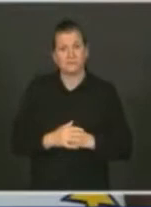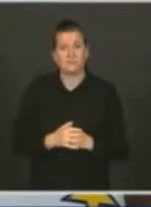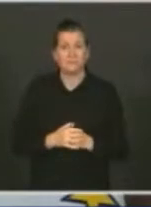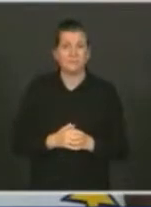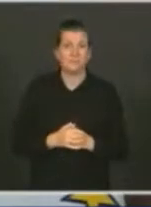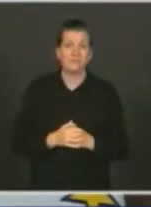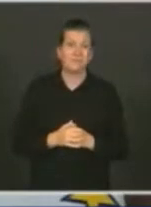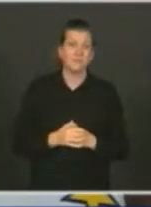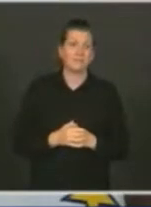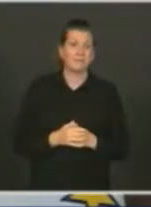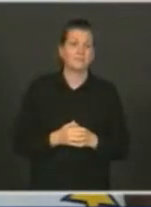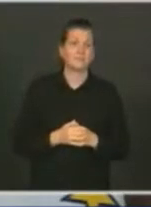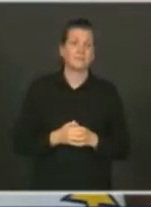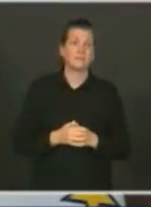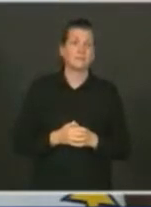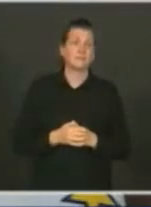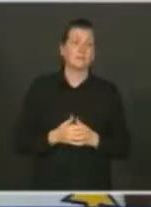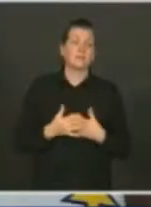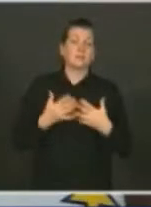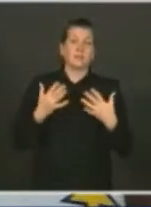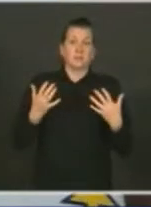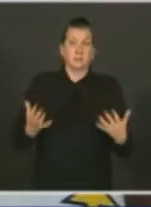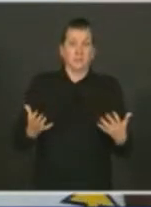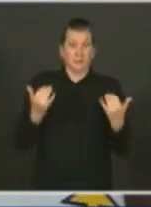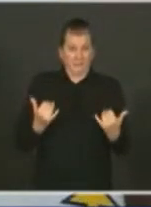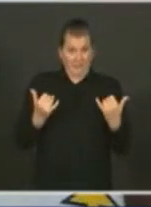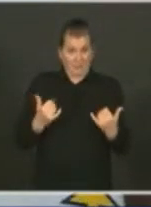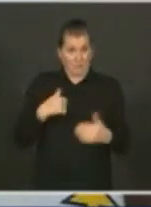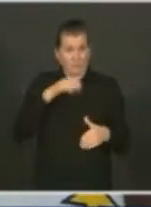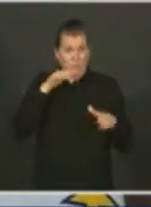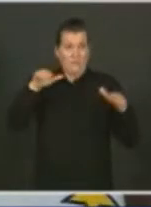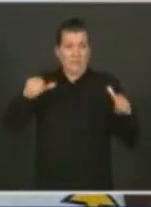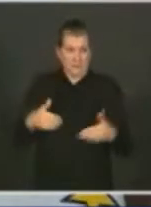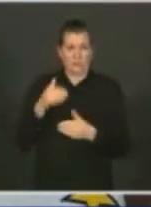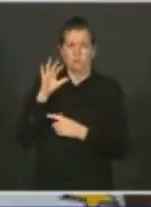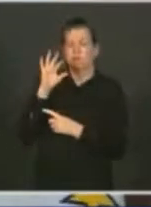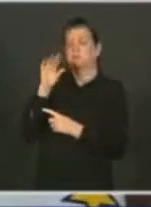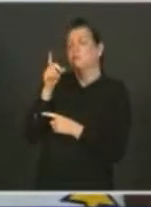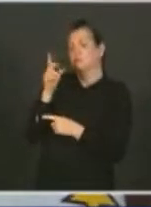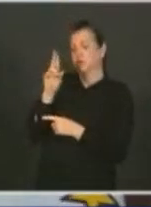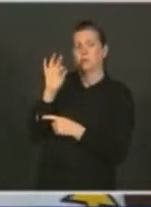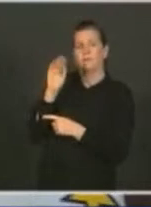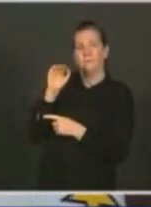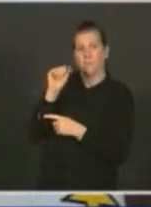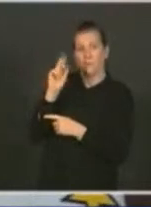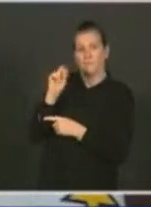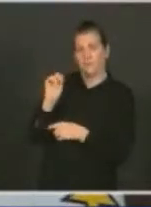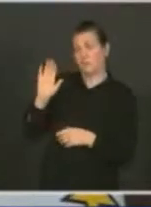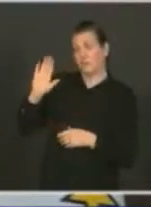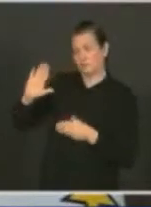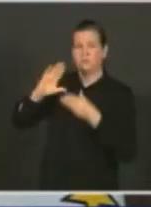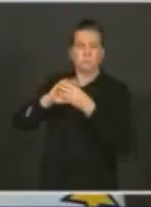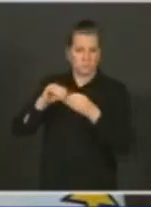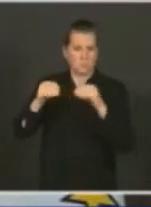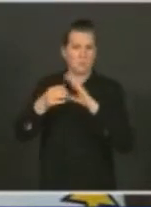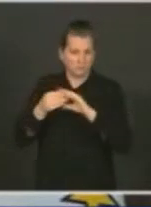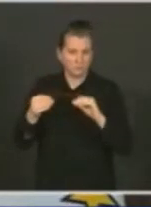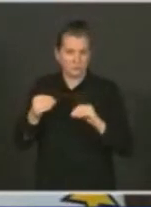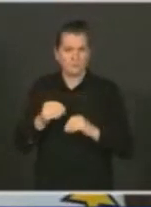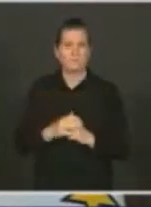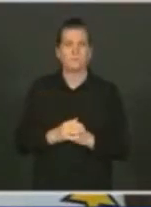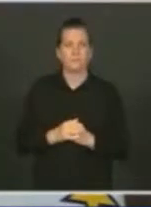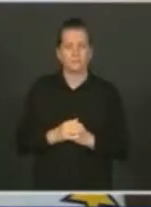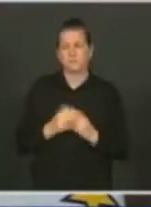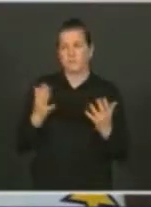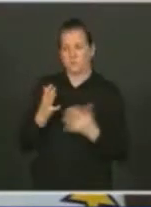So in a few minutes, I will introduce Dr. Foreman to share her human experience of what it's like